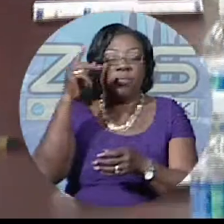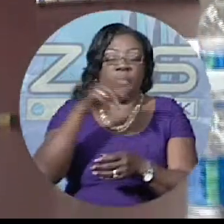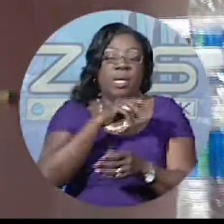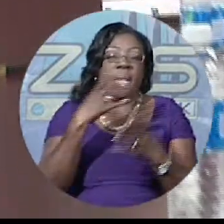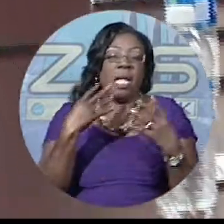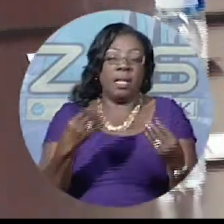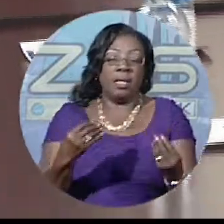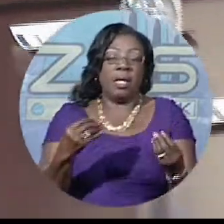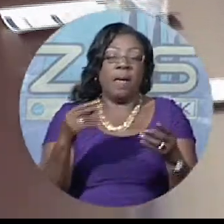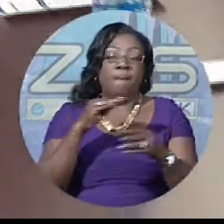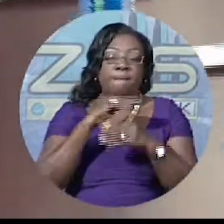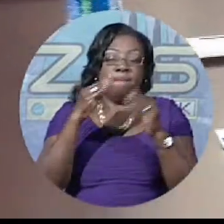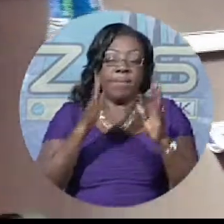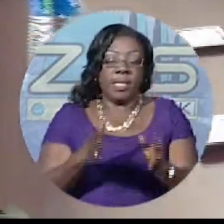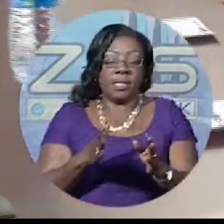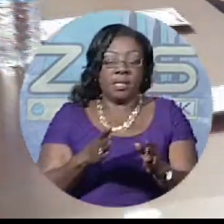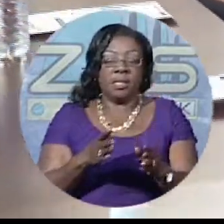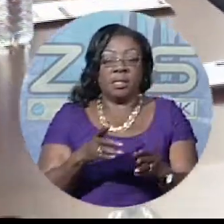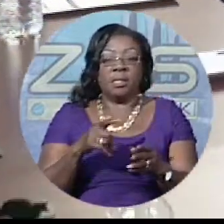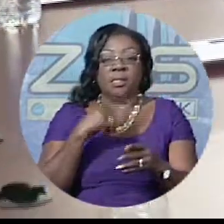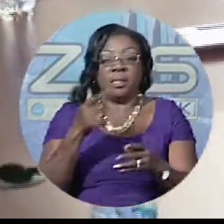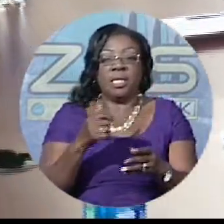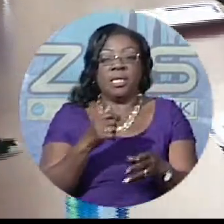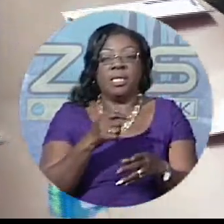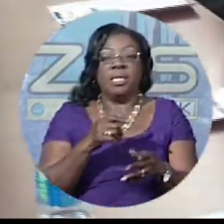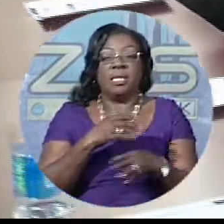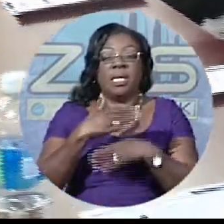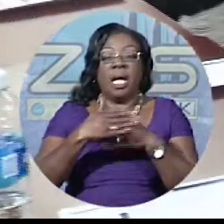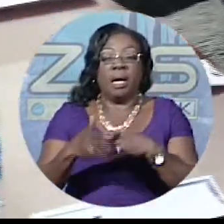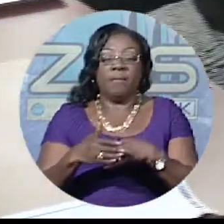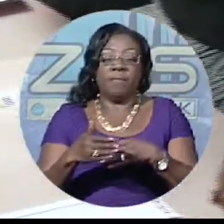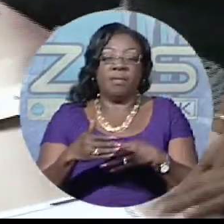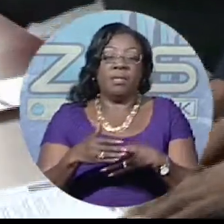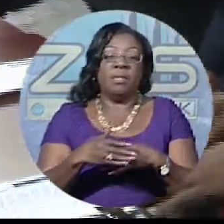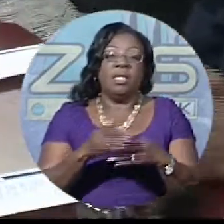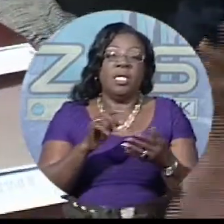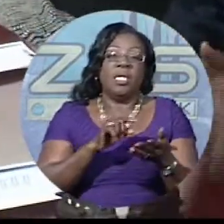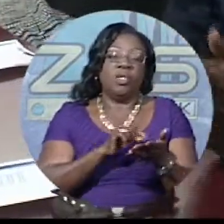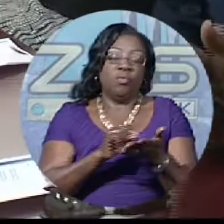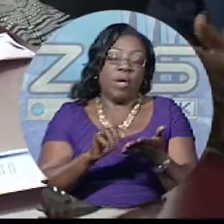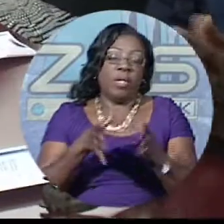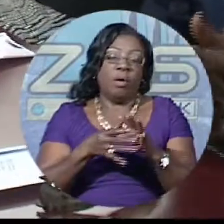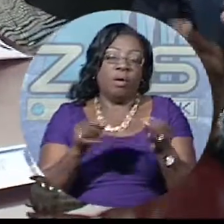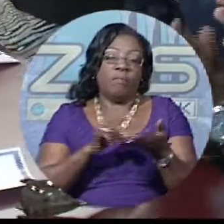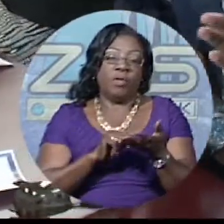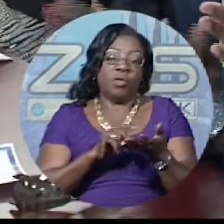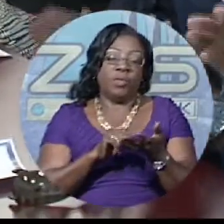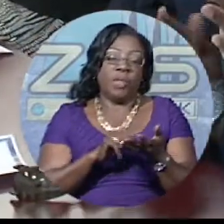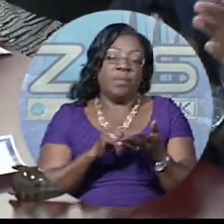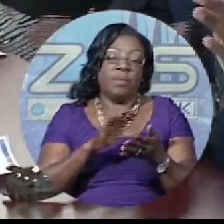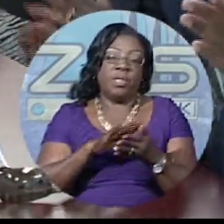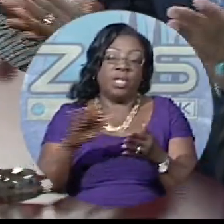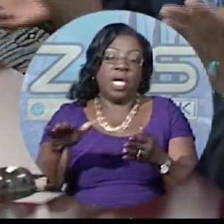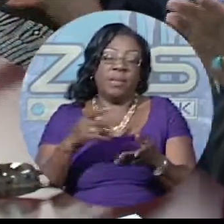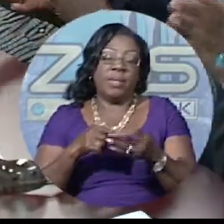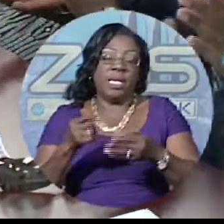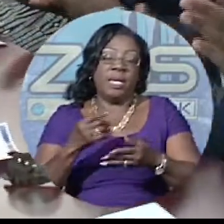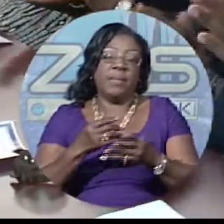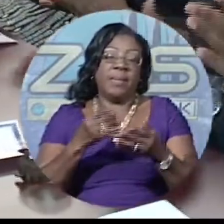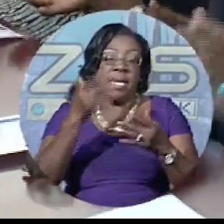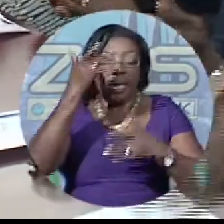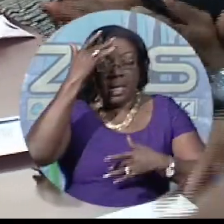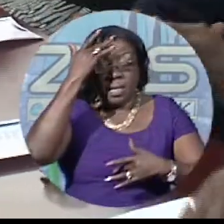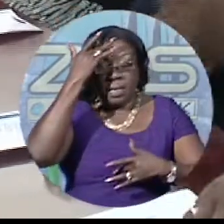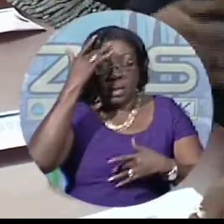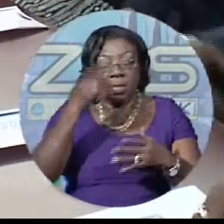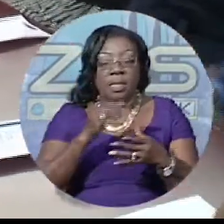son of the Tribune's president, Robert DePuch Caron, got ill from an autoimmune disease called secondary HLH, spurring